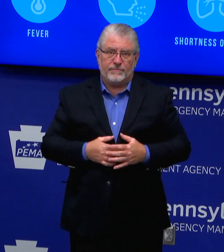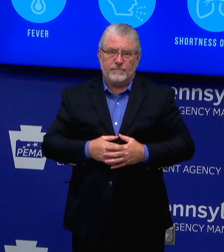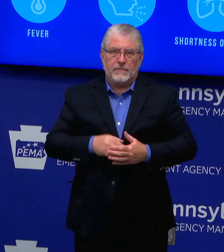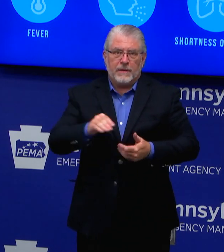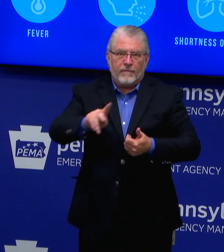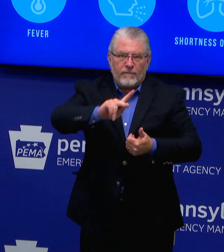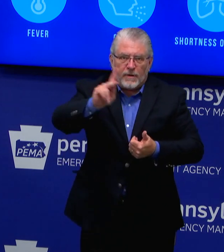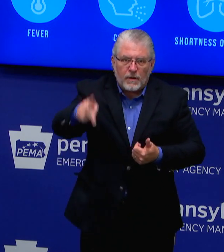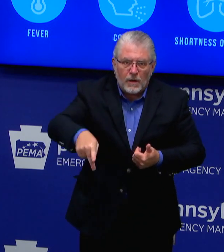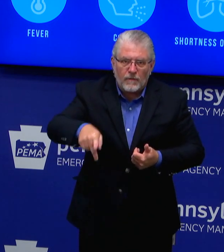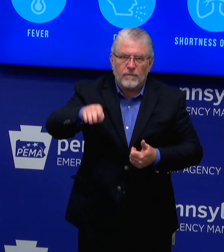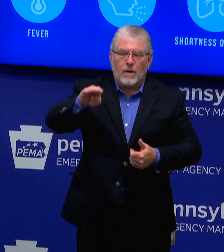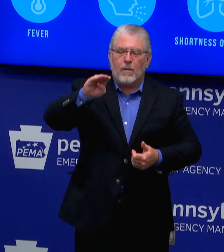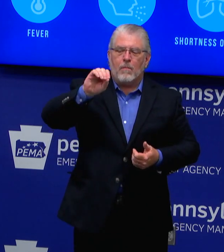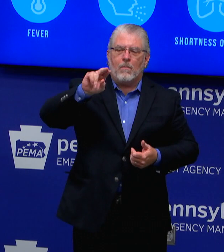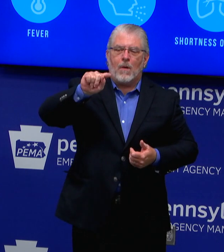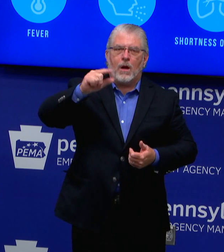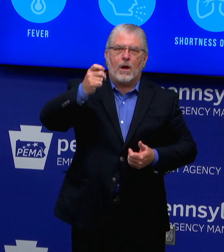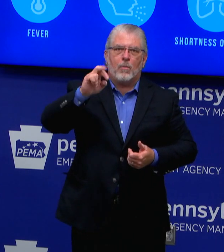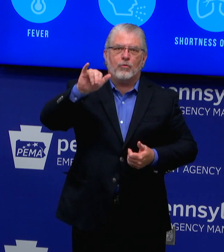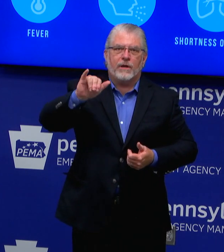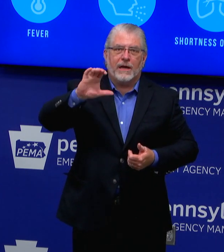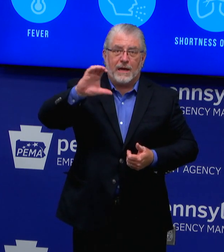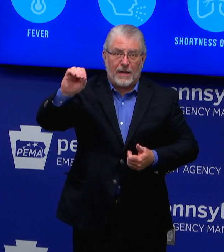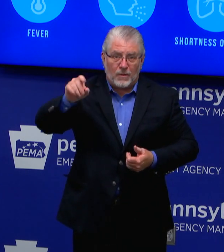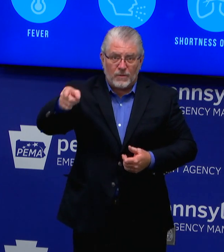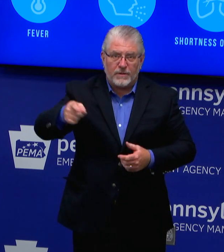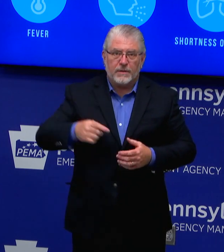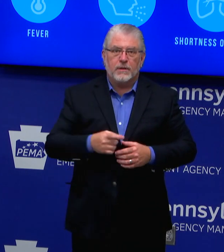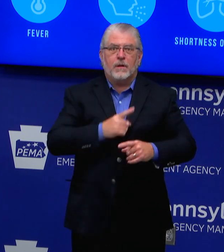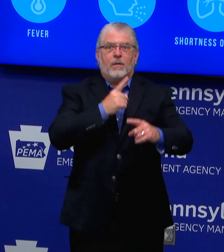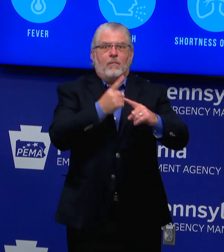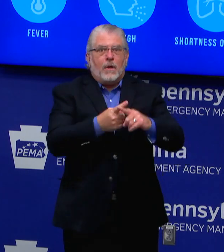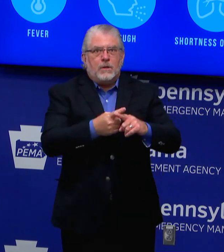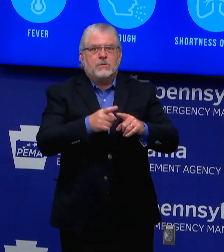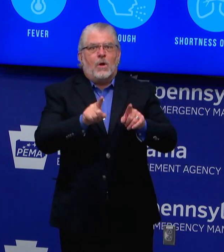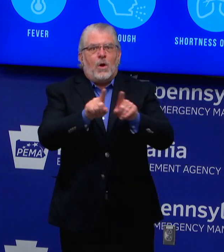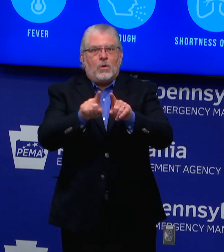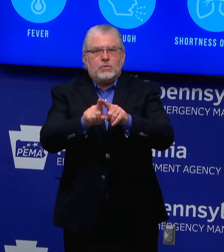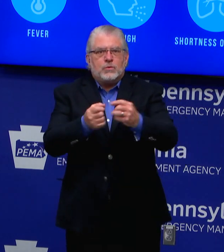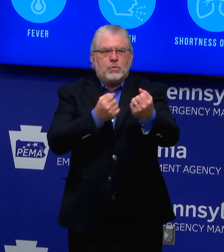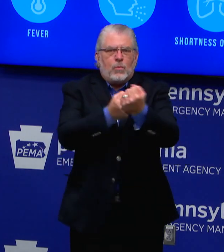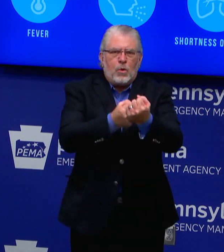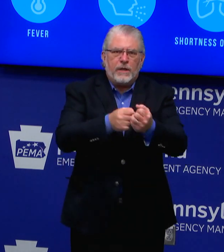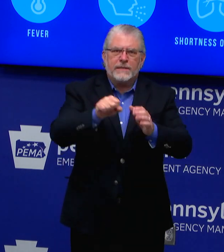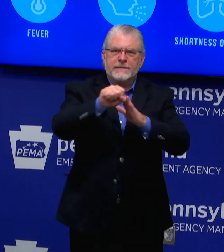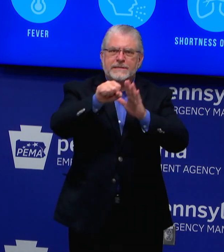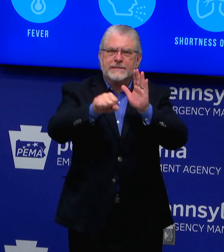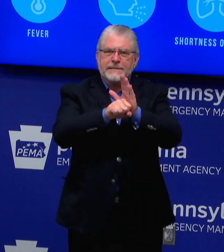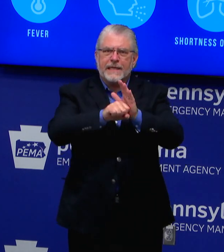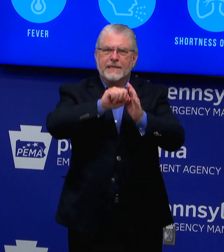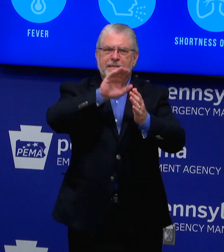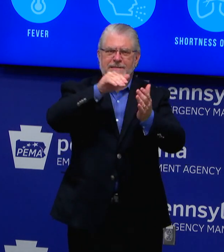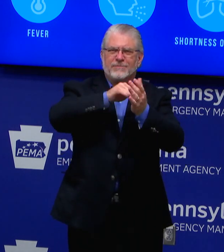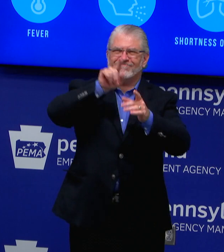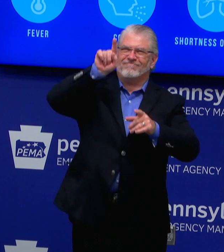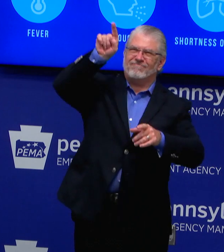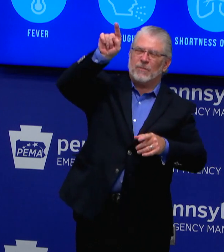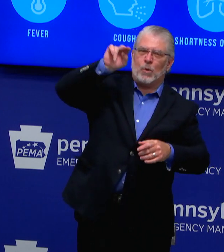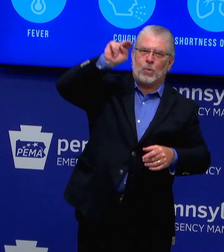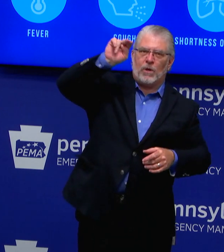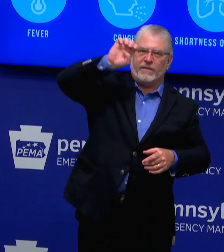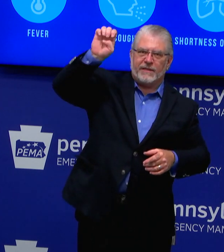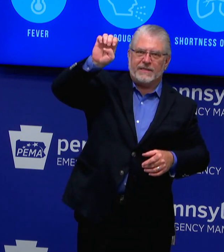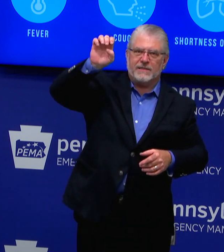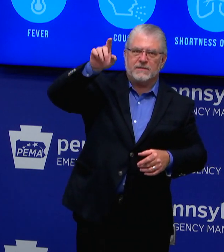Montgomery County, and it includes continued support of a state-run site that is in the Northeast in Luzerne County.